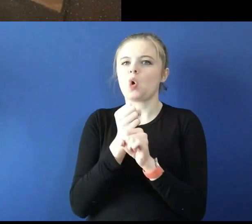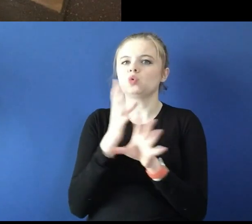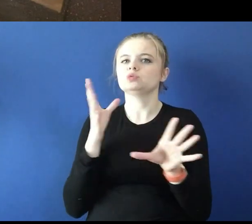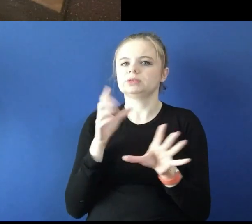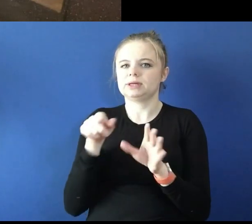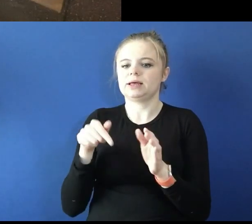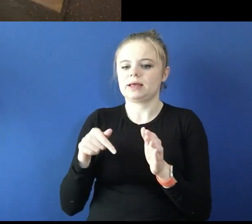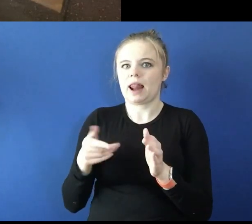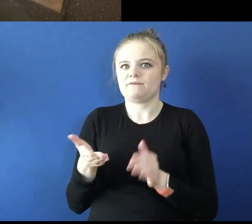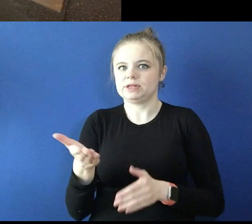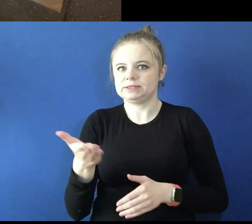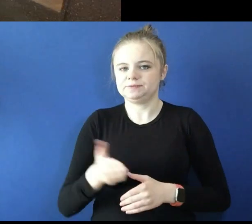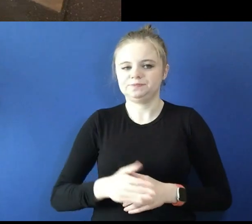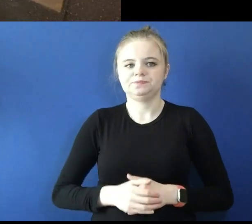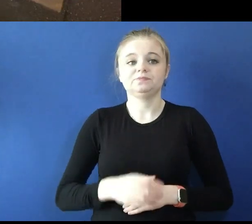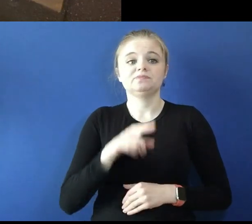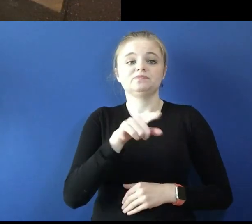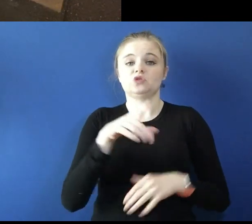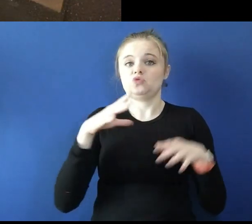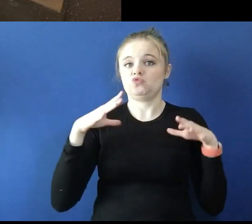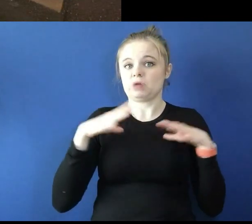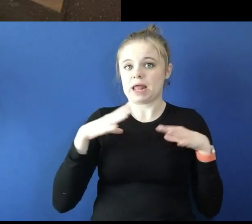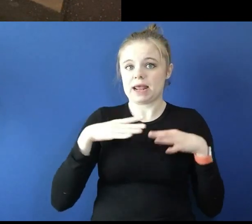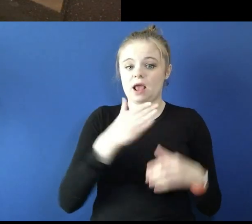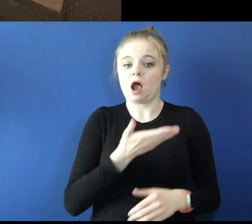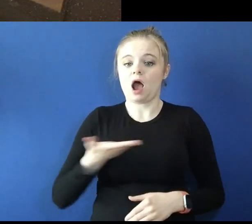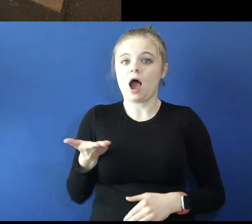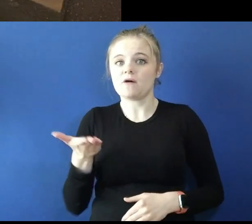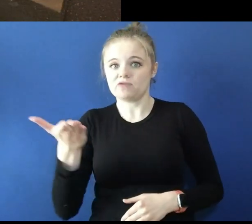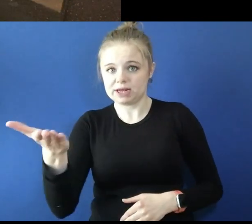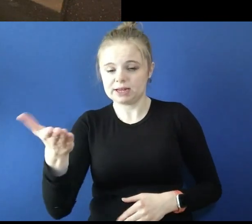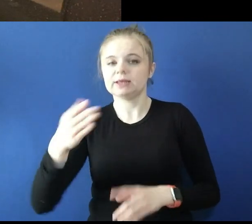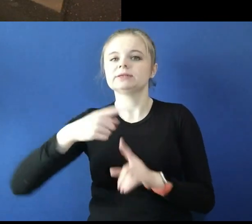oven. That's now ready to go into the oven at